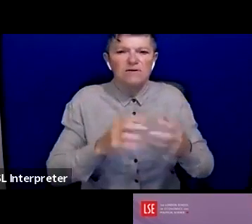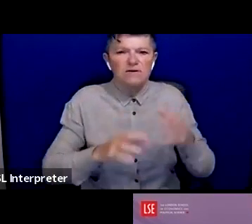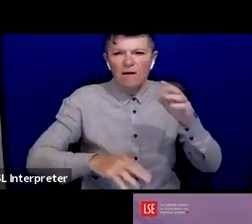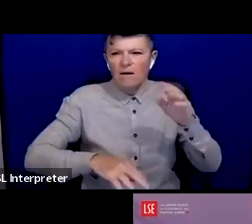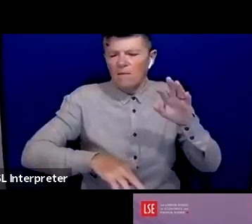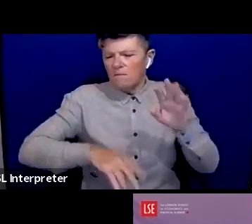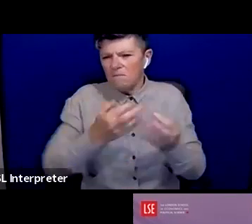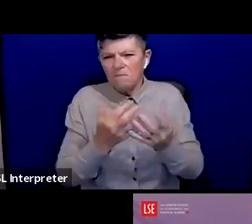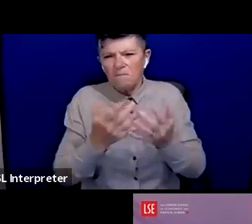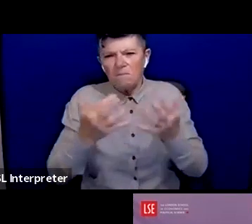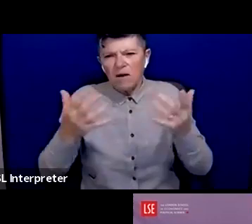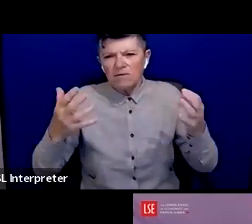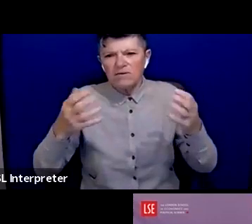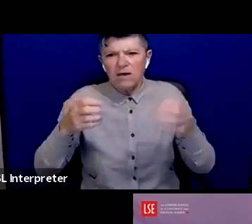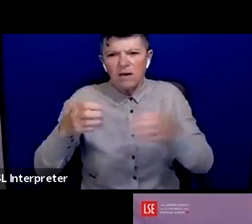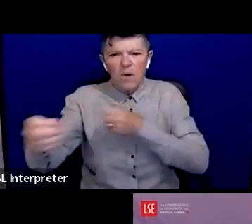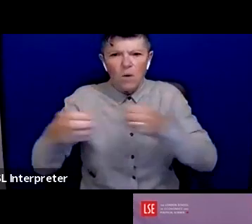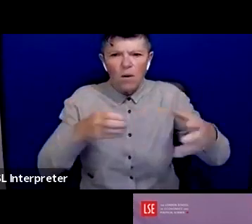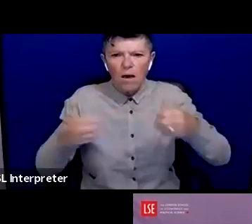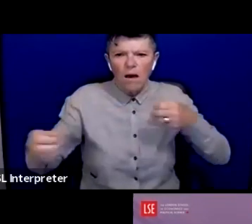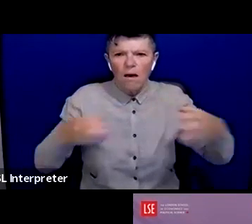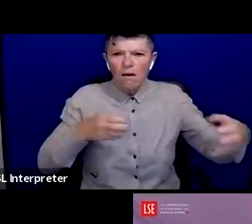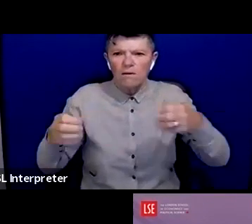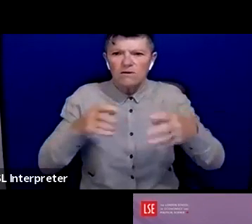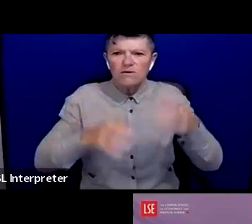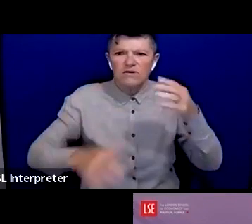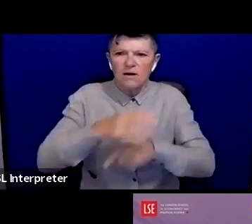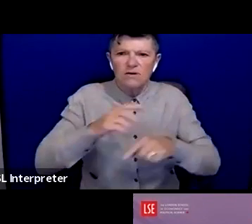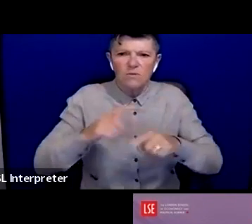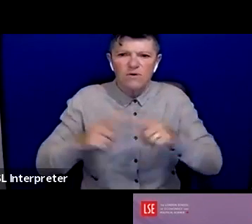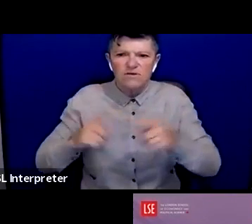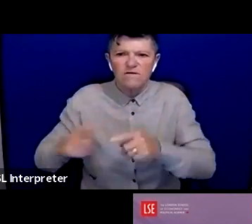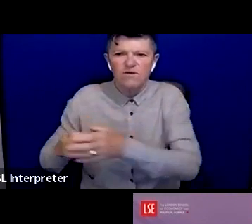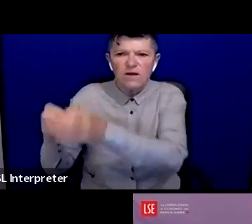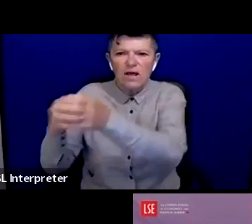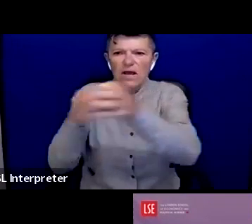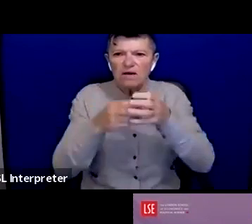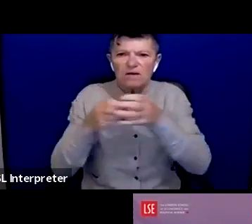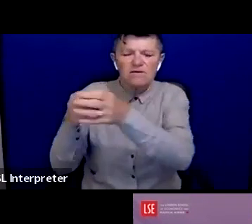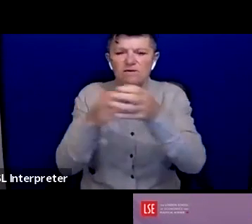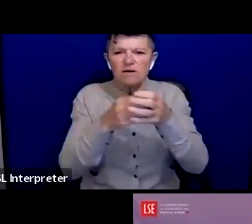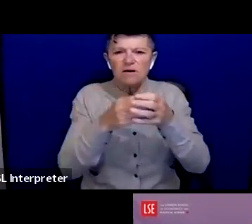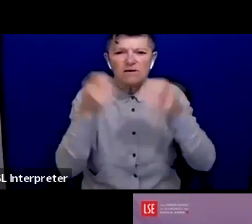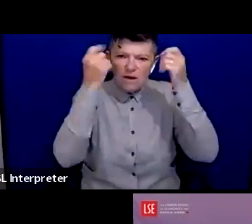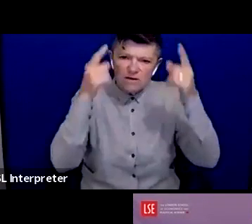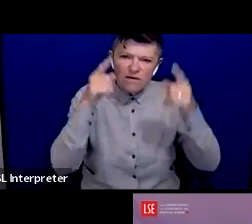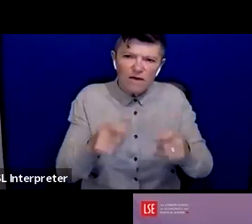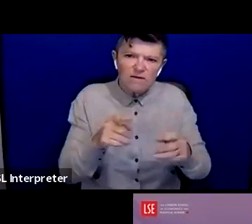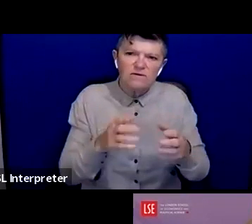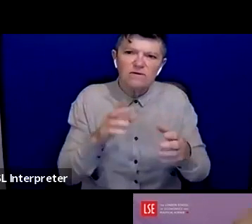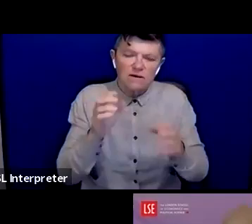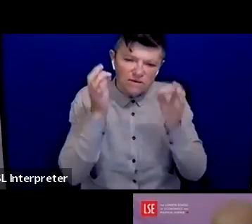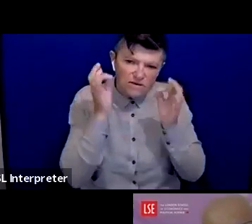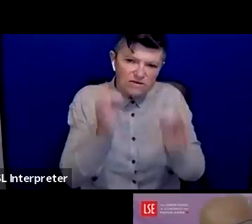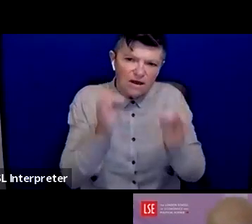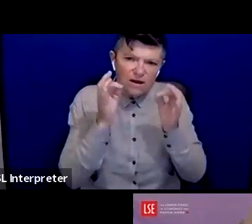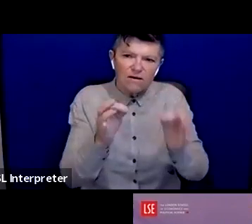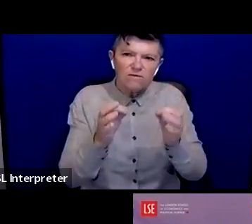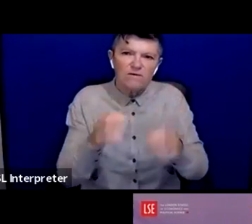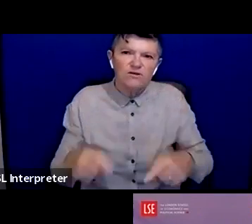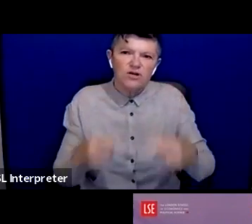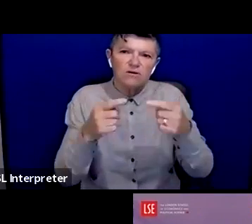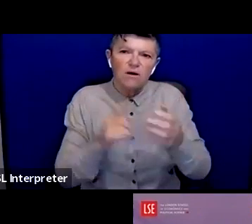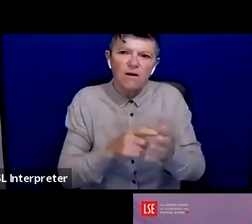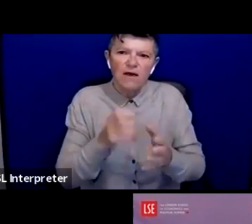of elites. And I think understanding those dynamics that's precisely the challenge that LSELACIR or any other